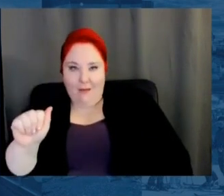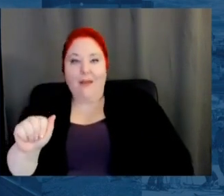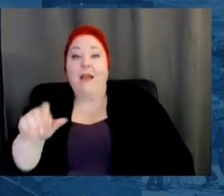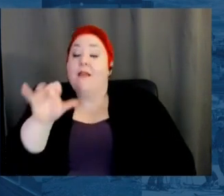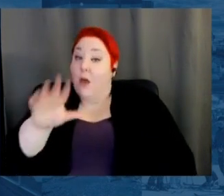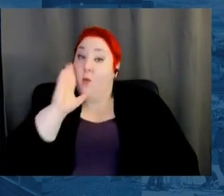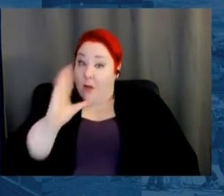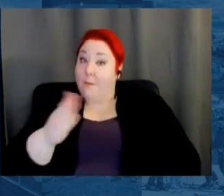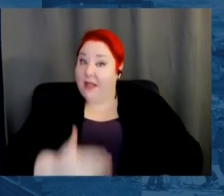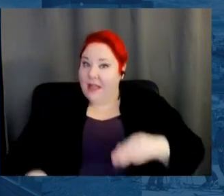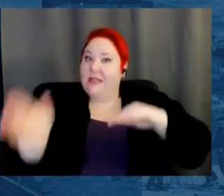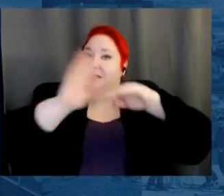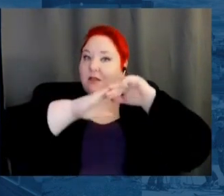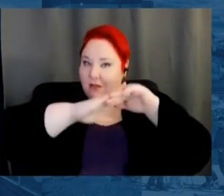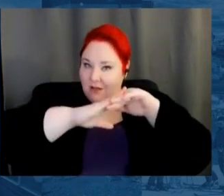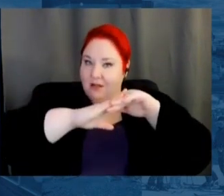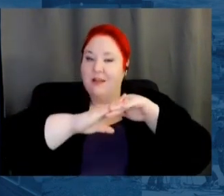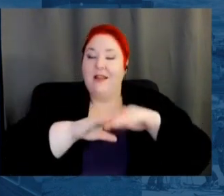It'll be